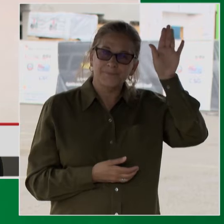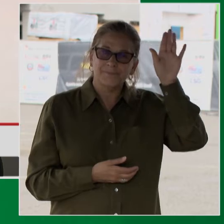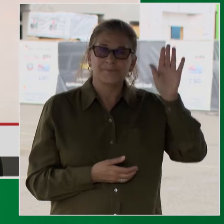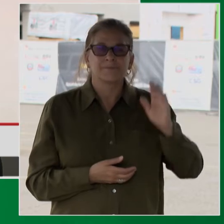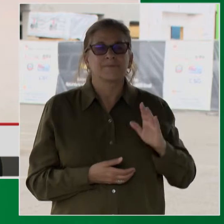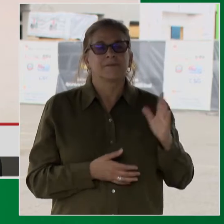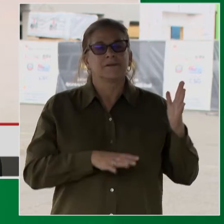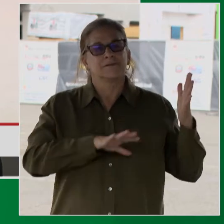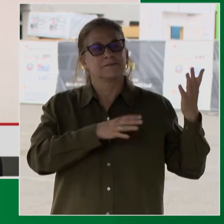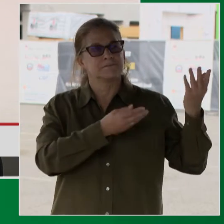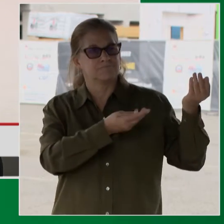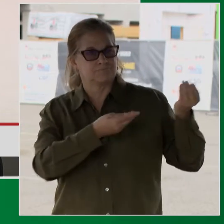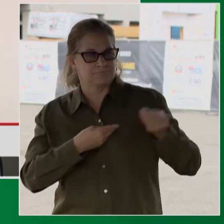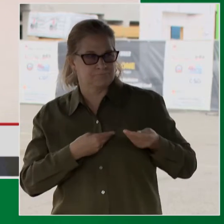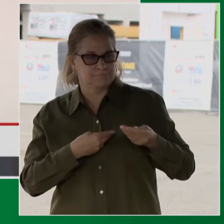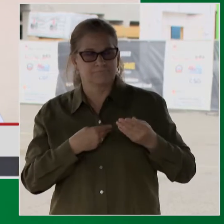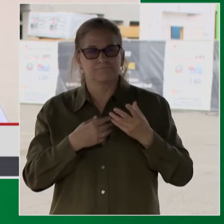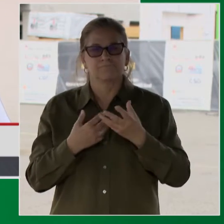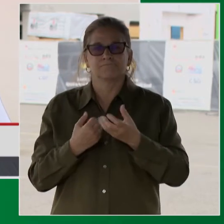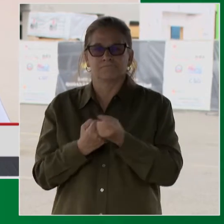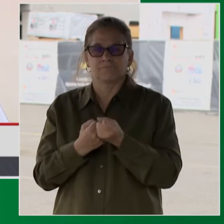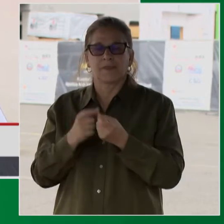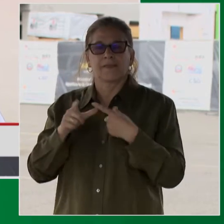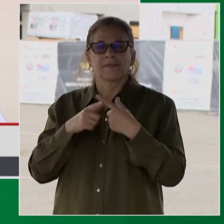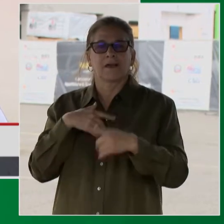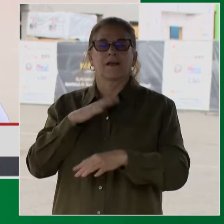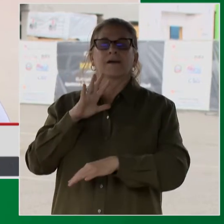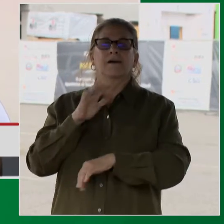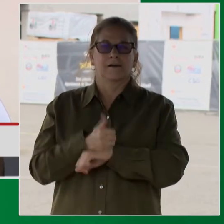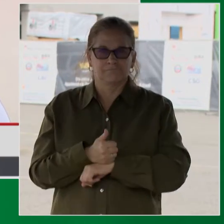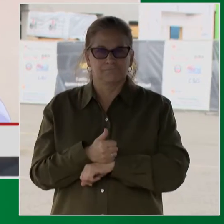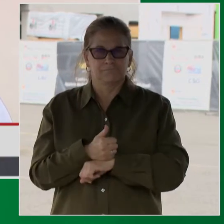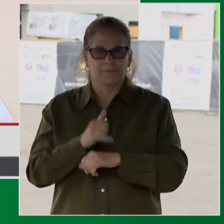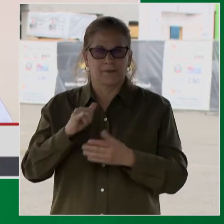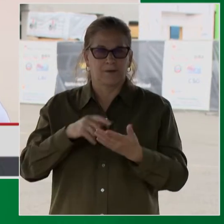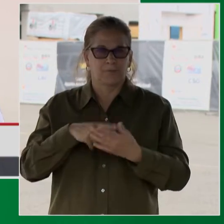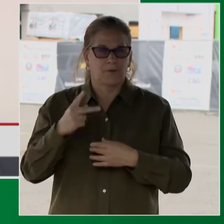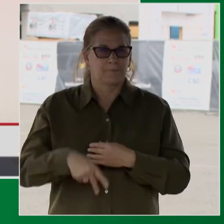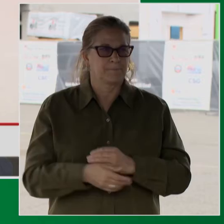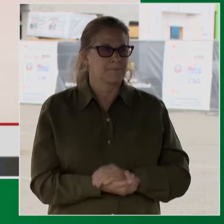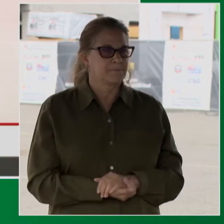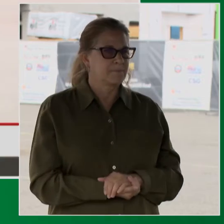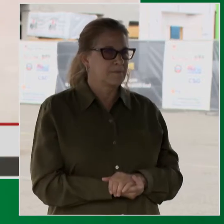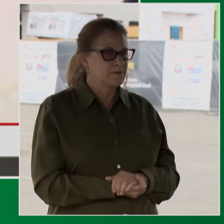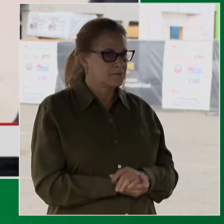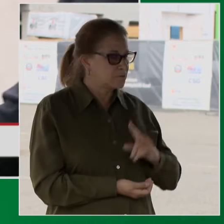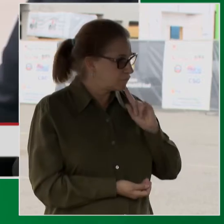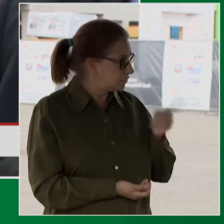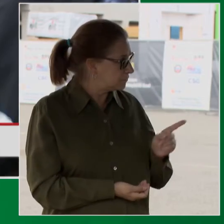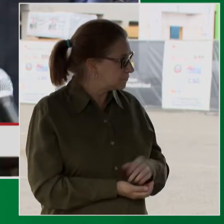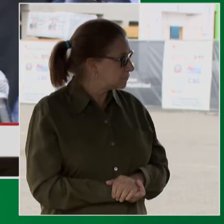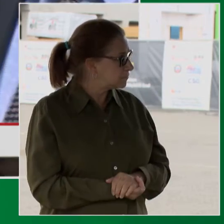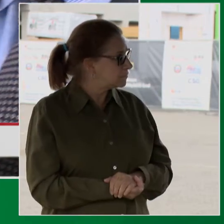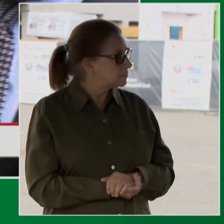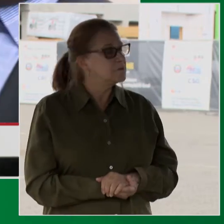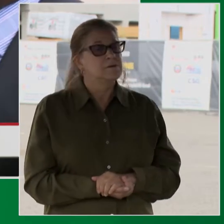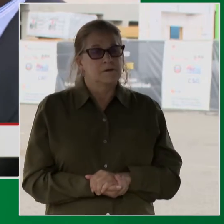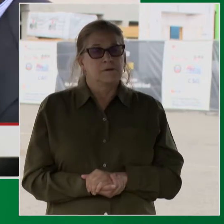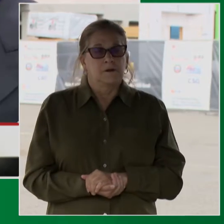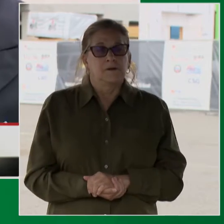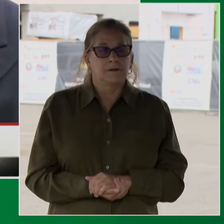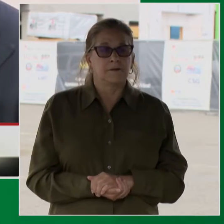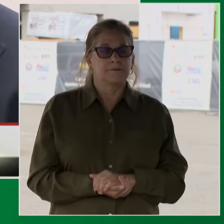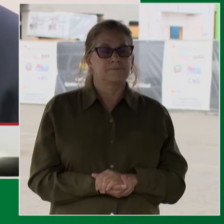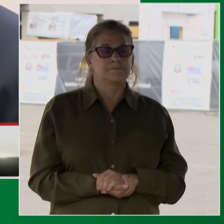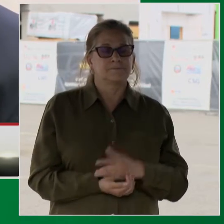we work in conjunction on that, as well as with the Greater Washington Urban League. So Chris, you want to talk about? Yeah, Open Doors. Yeah. So it's been